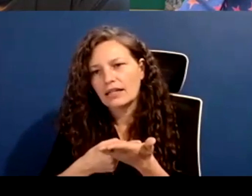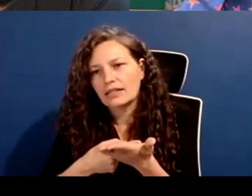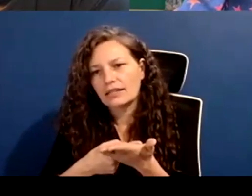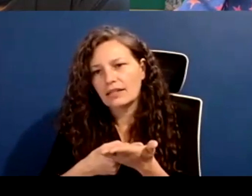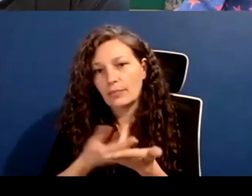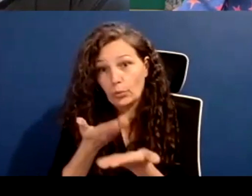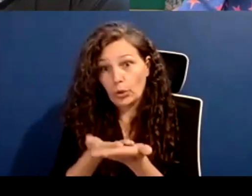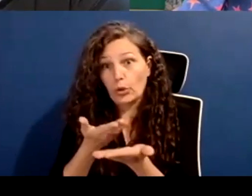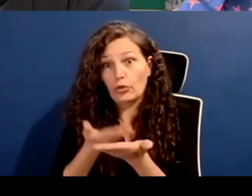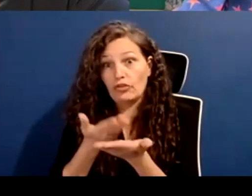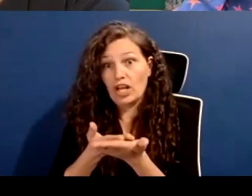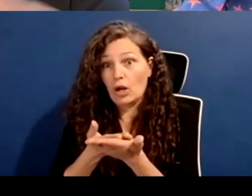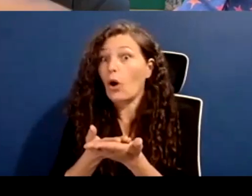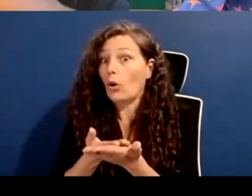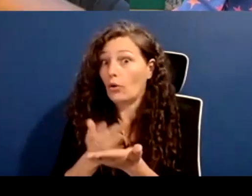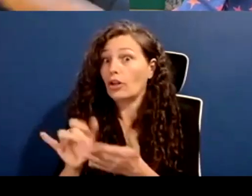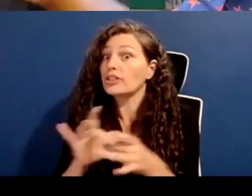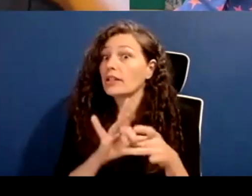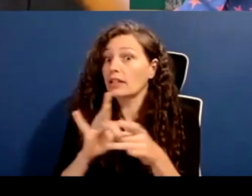and sin.